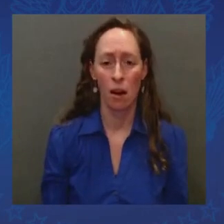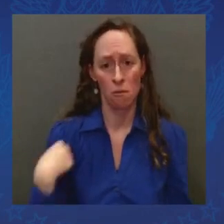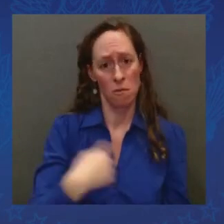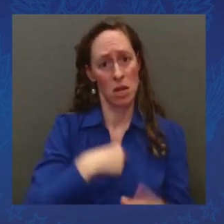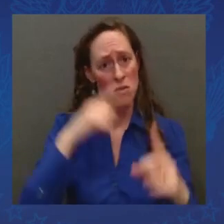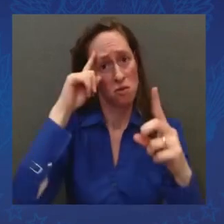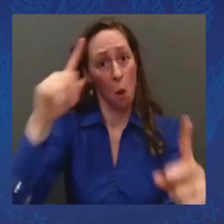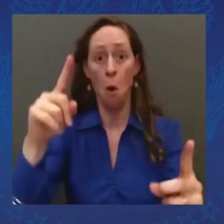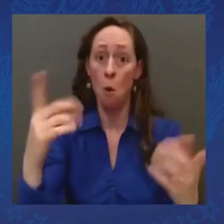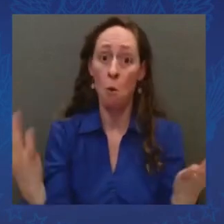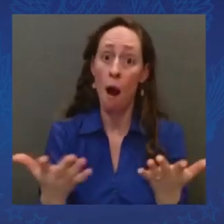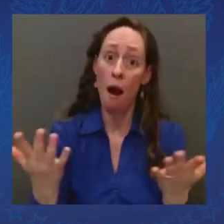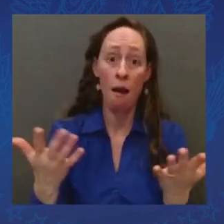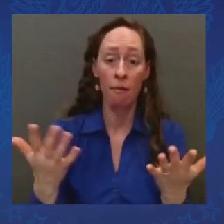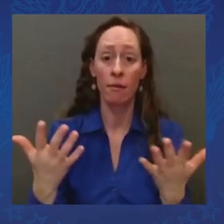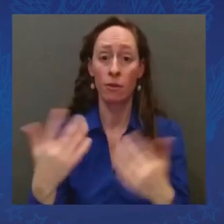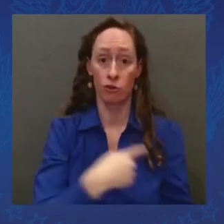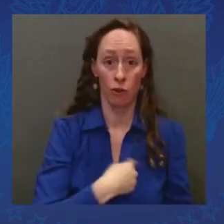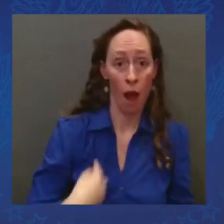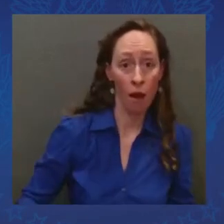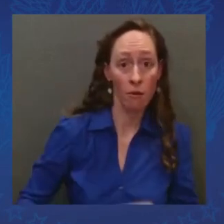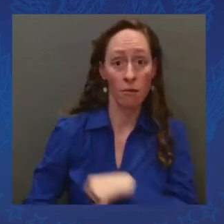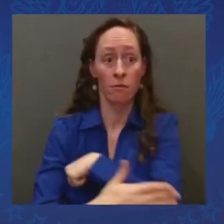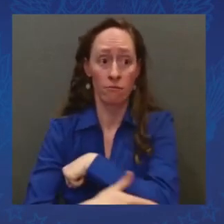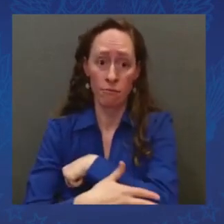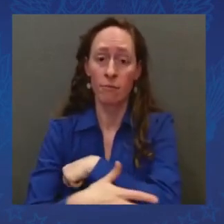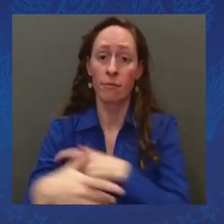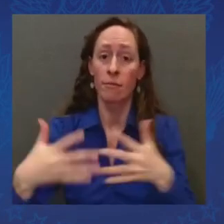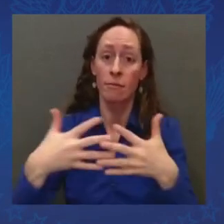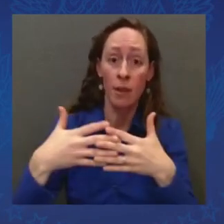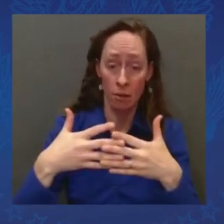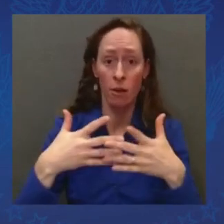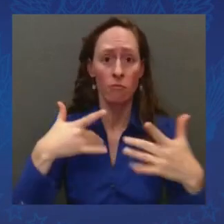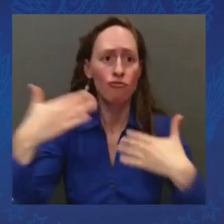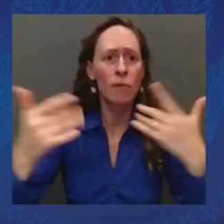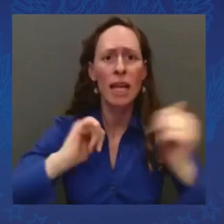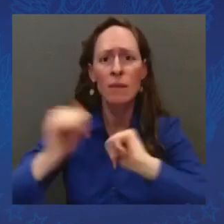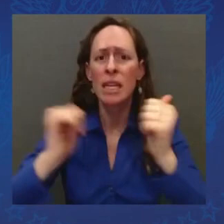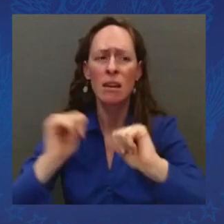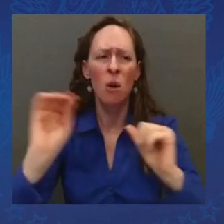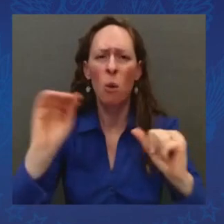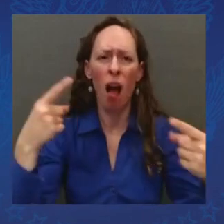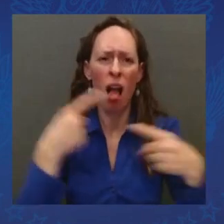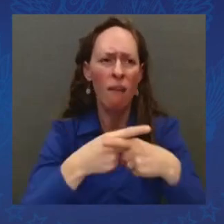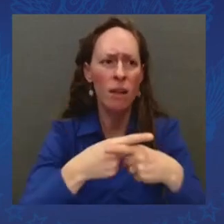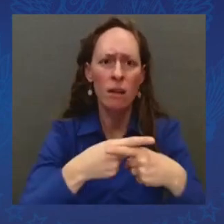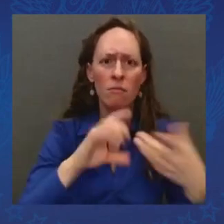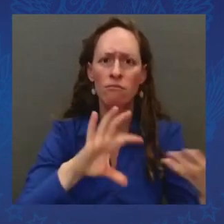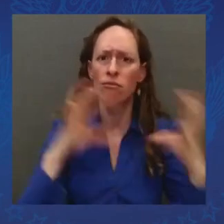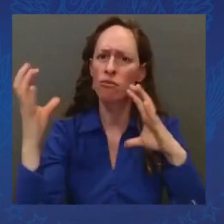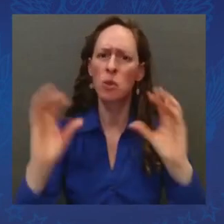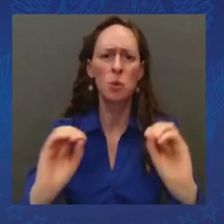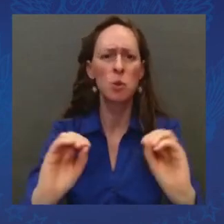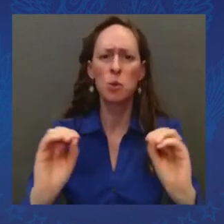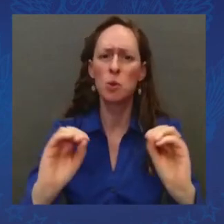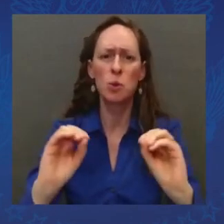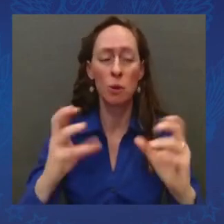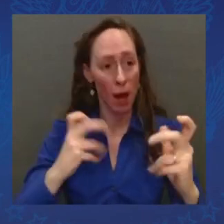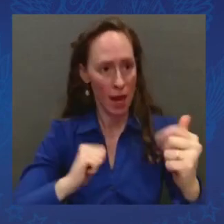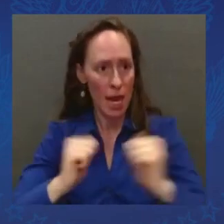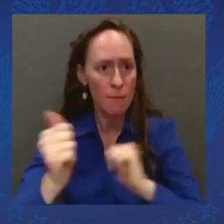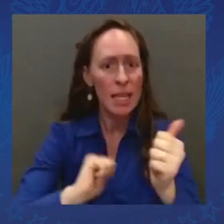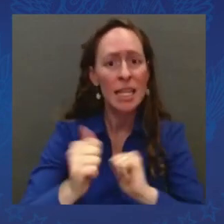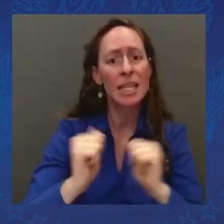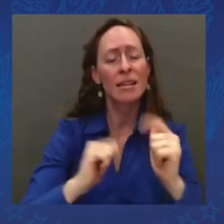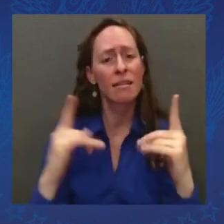responsibly, that competition. That's what the United States wants and what we intend to do. I also believe